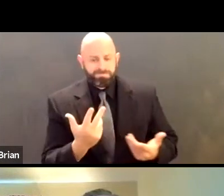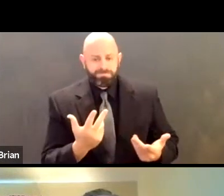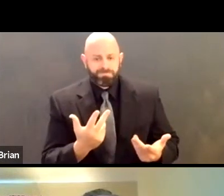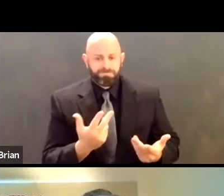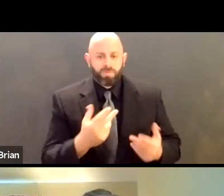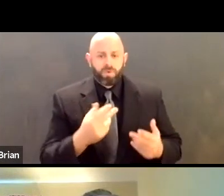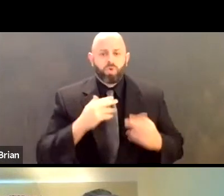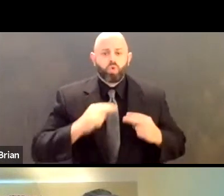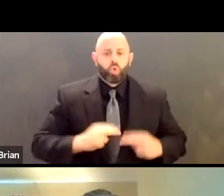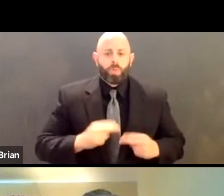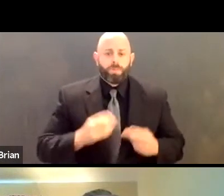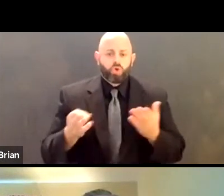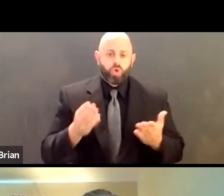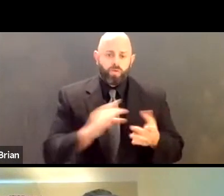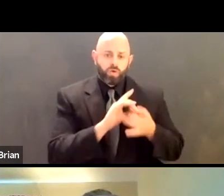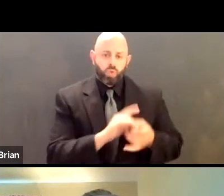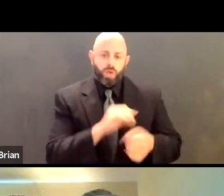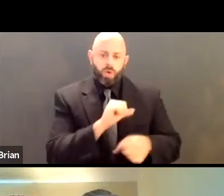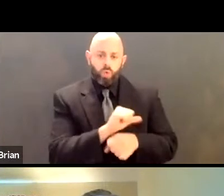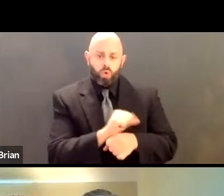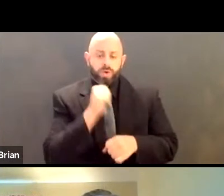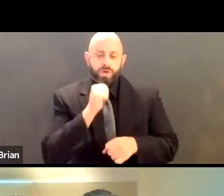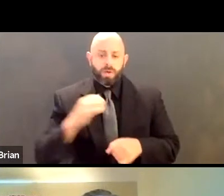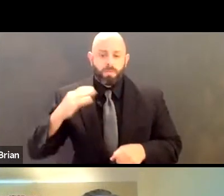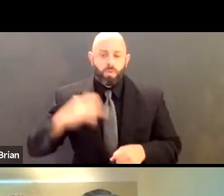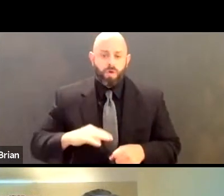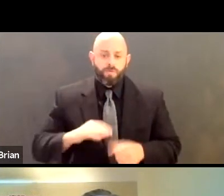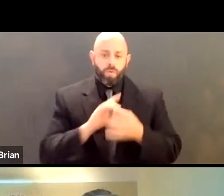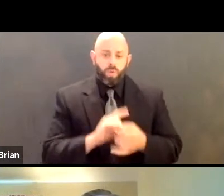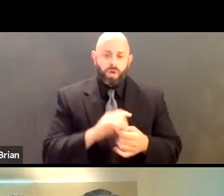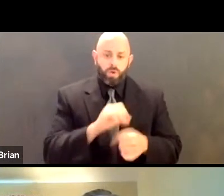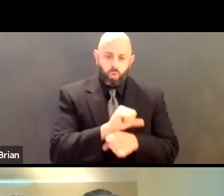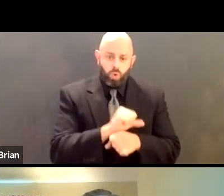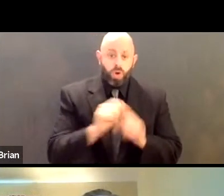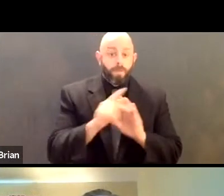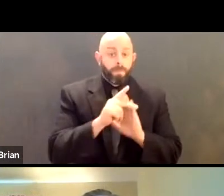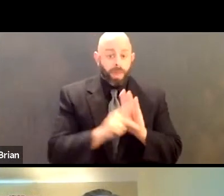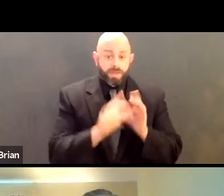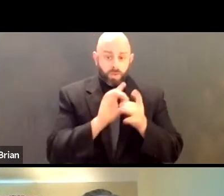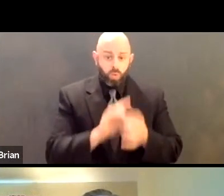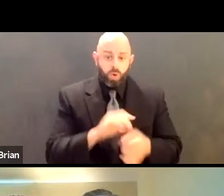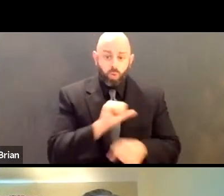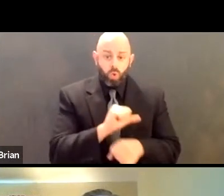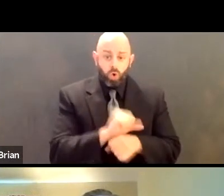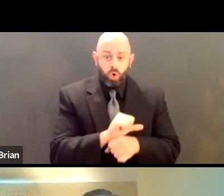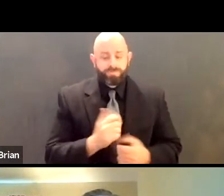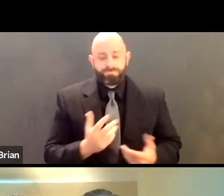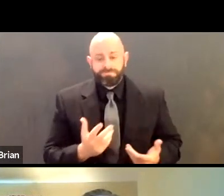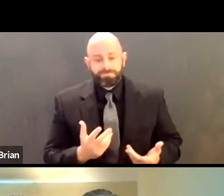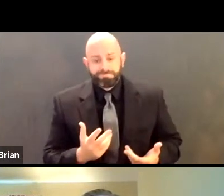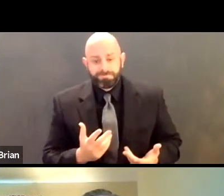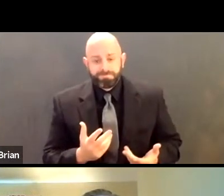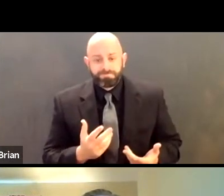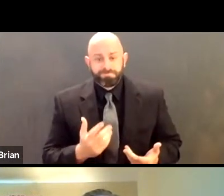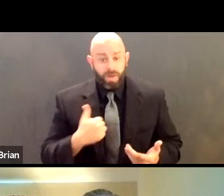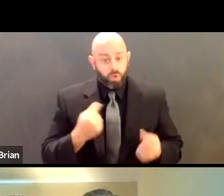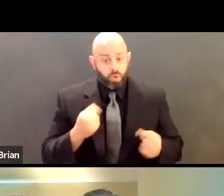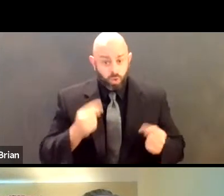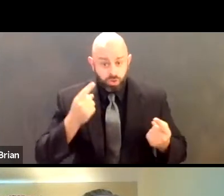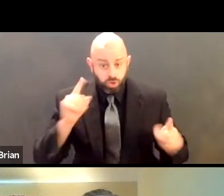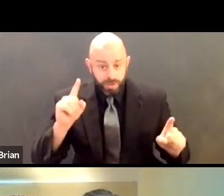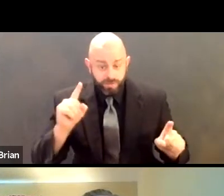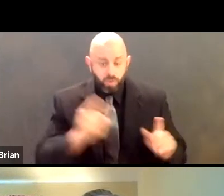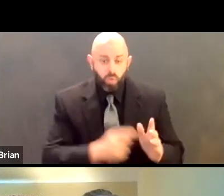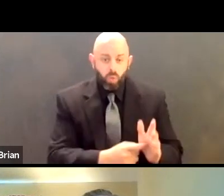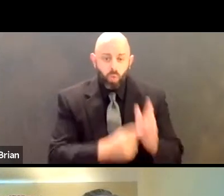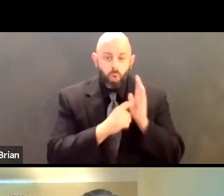related work, nonprofit related work, and policy related work that I was trying to achieve required a